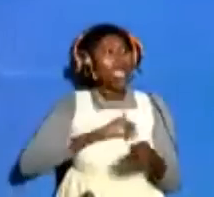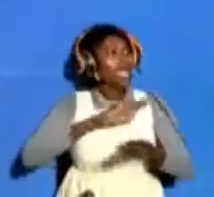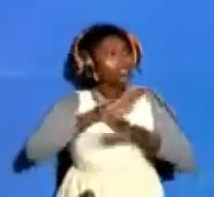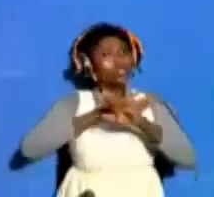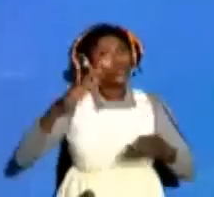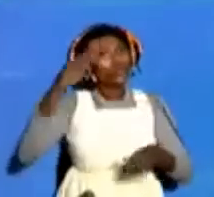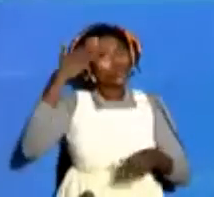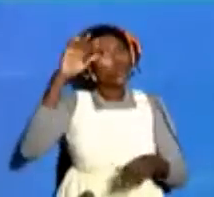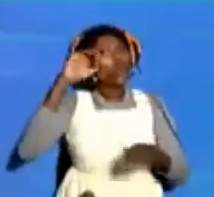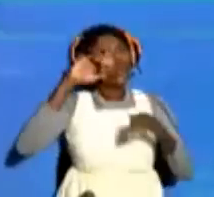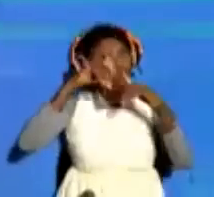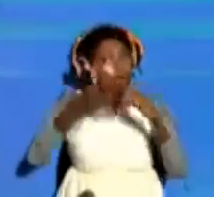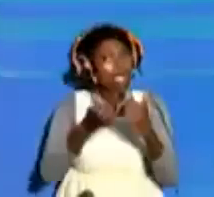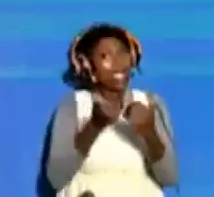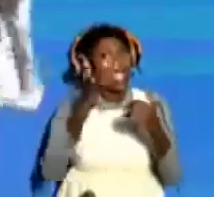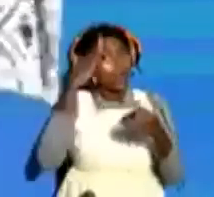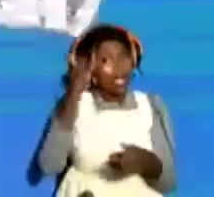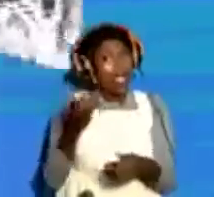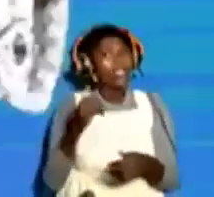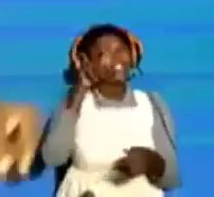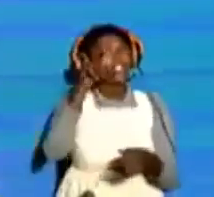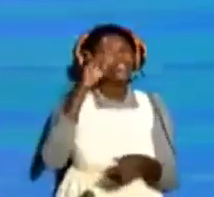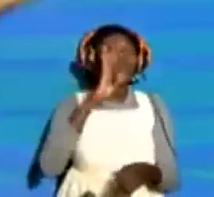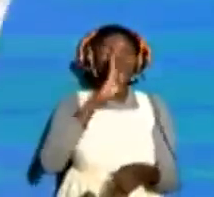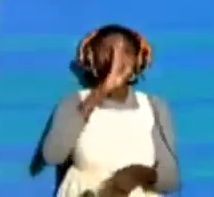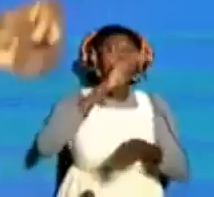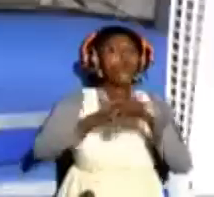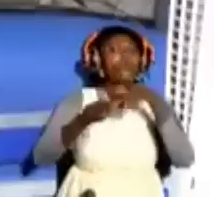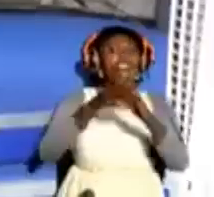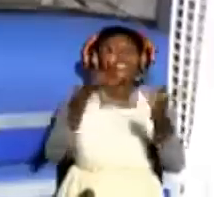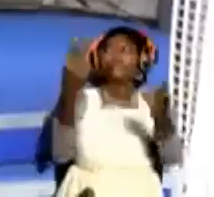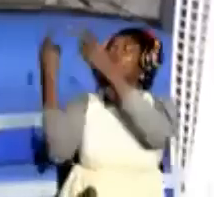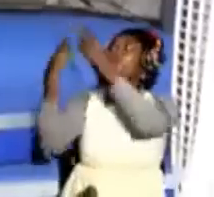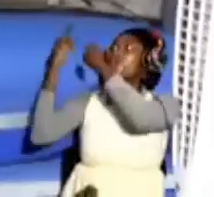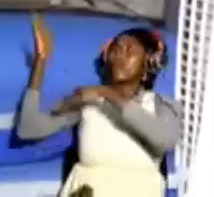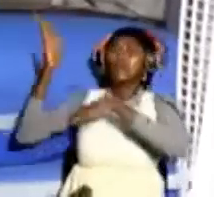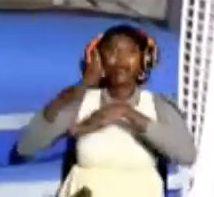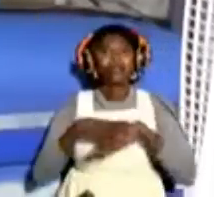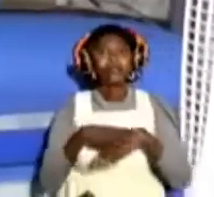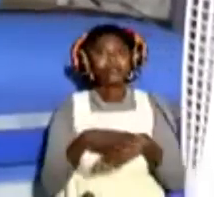why you will be comfortable looking back.